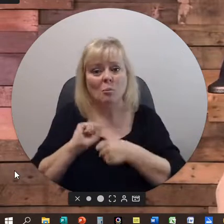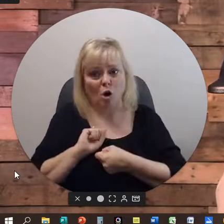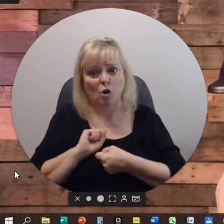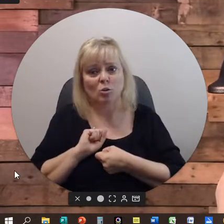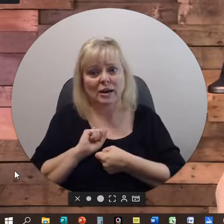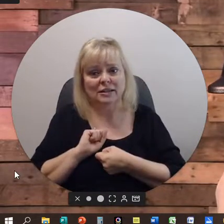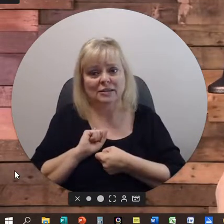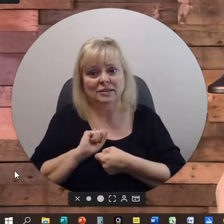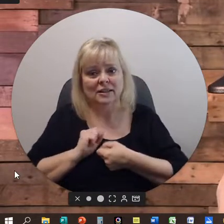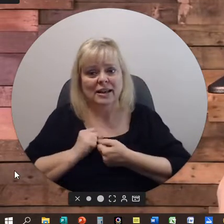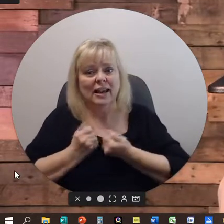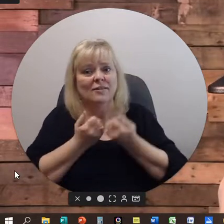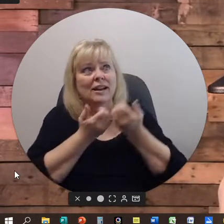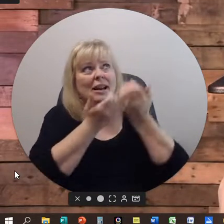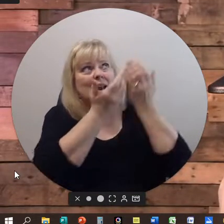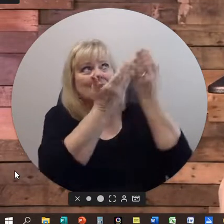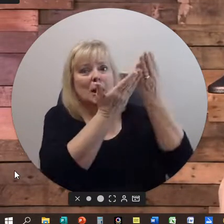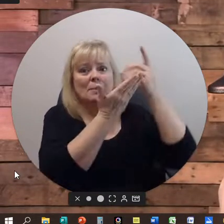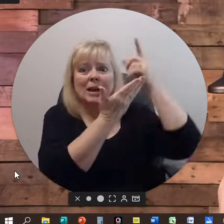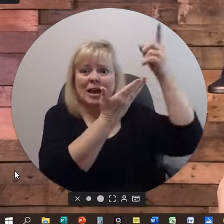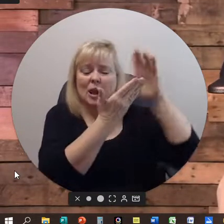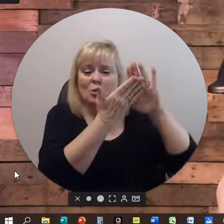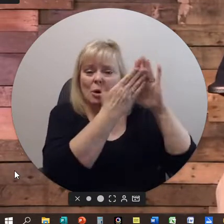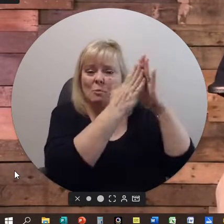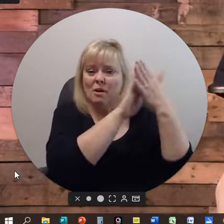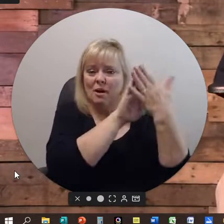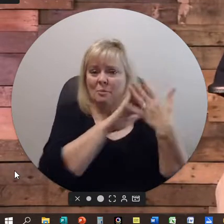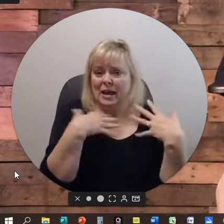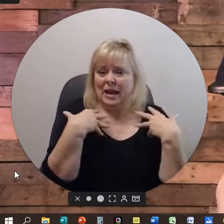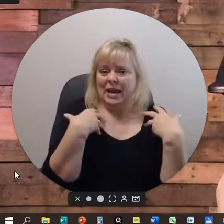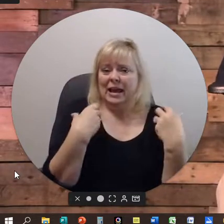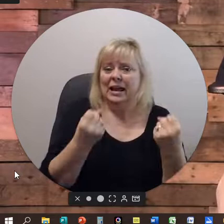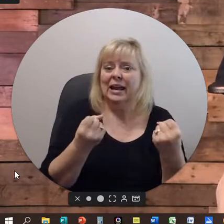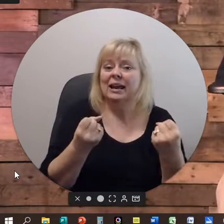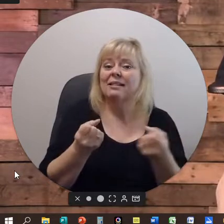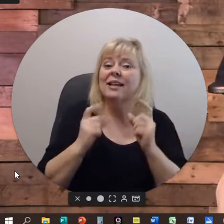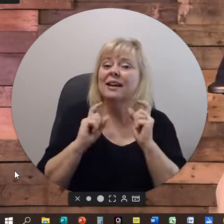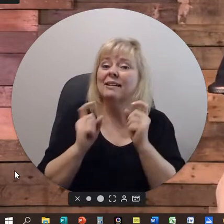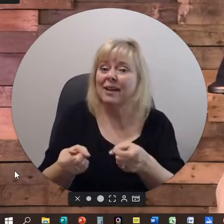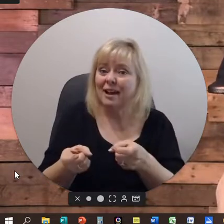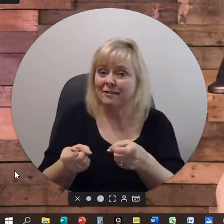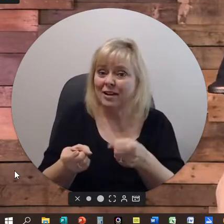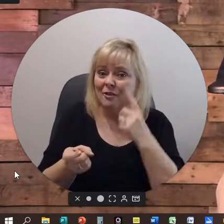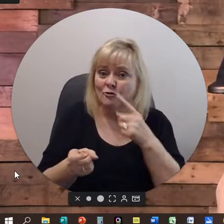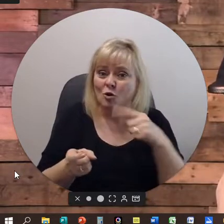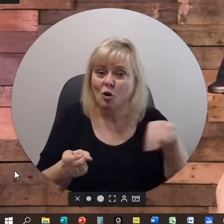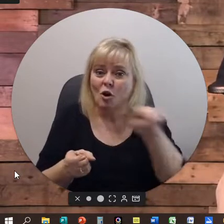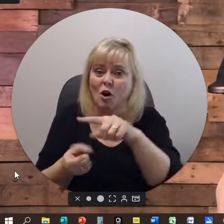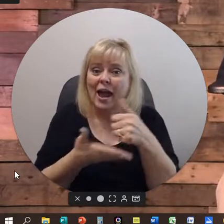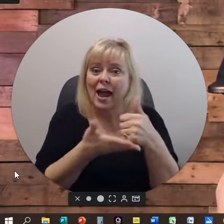woundedness and turn it into a healing gift for the good of the community.